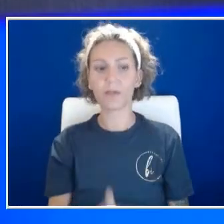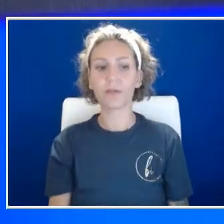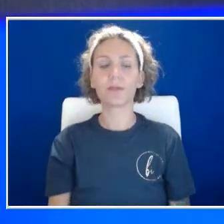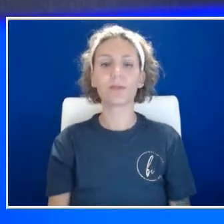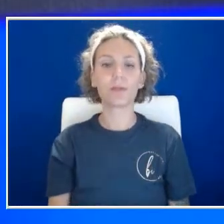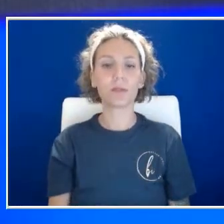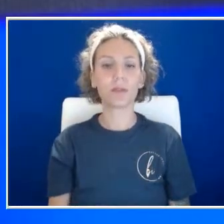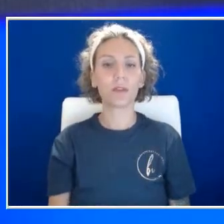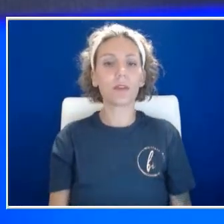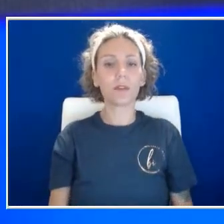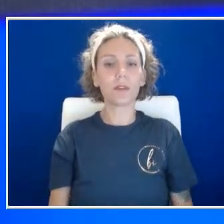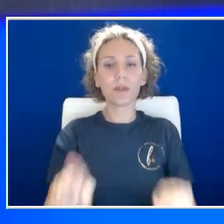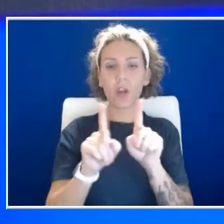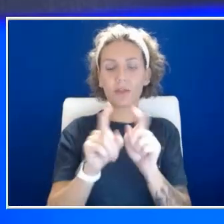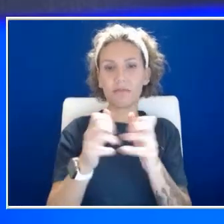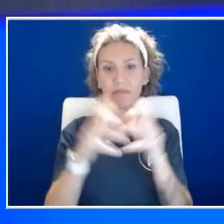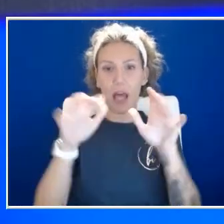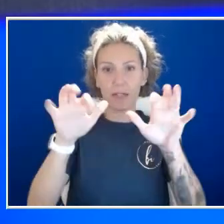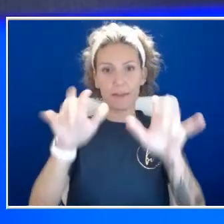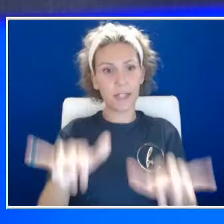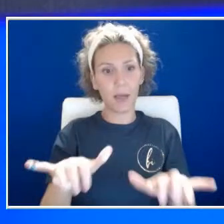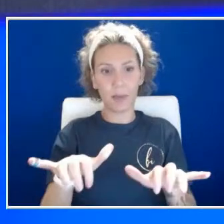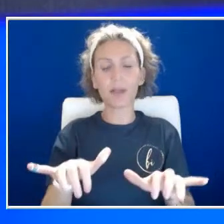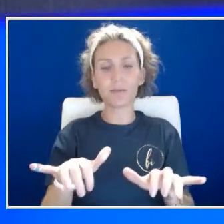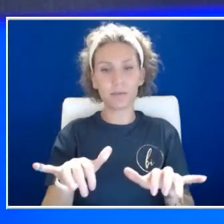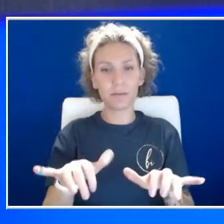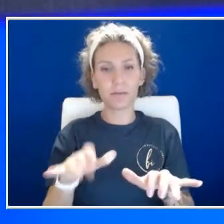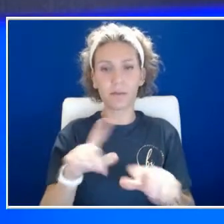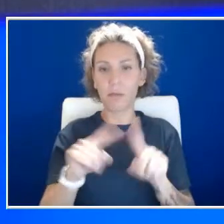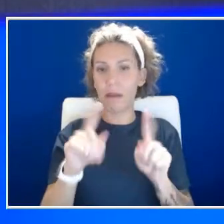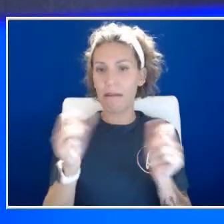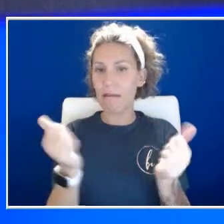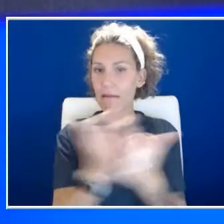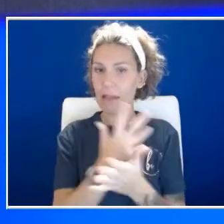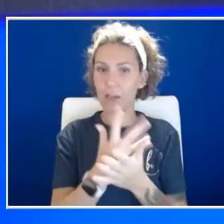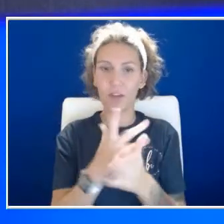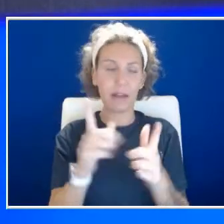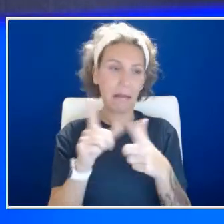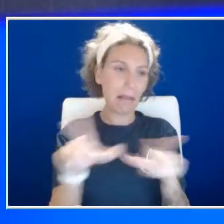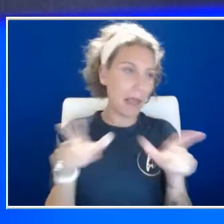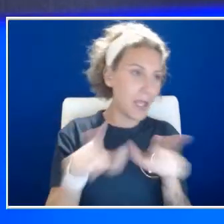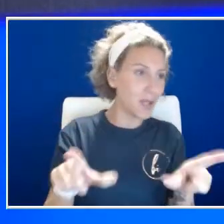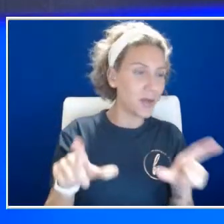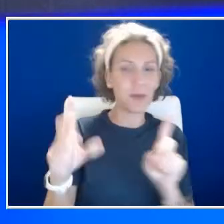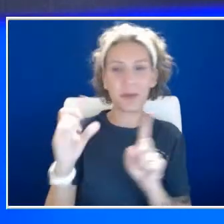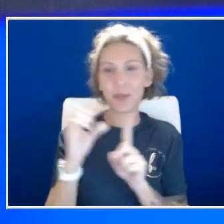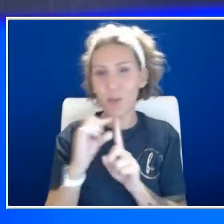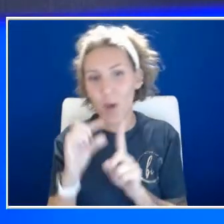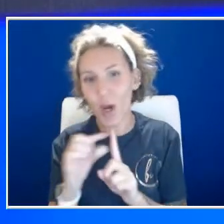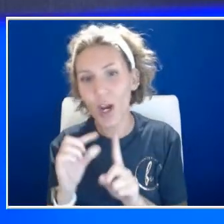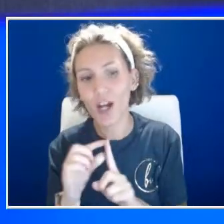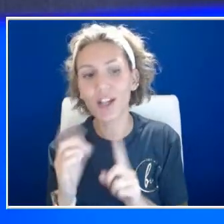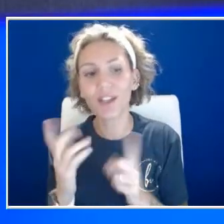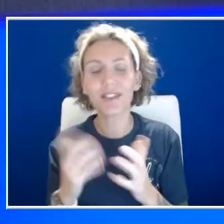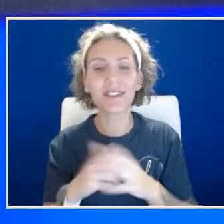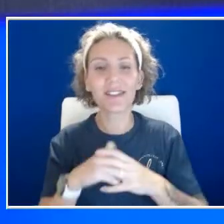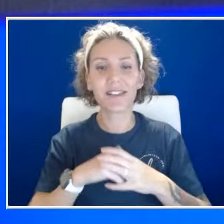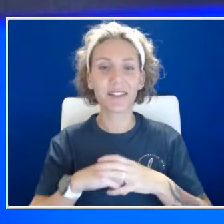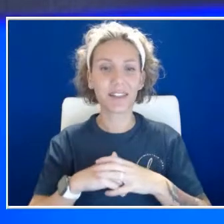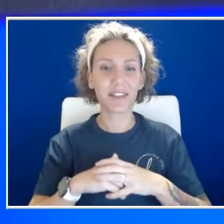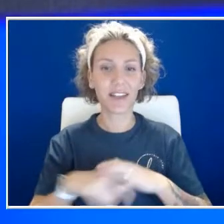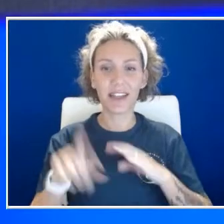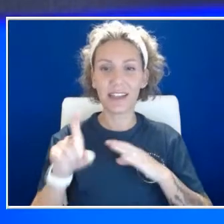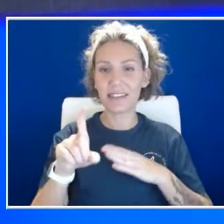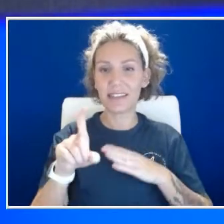of typing, but everything is language and words, and I have to send a ton of